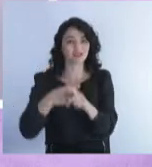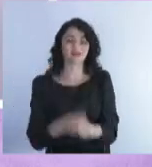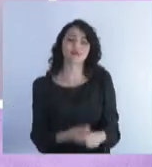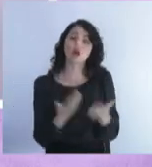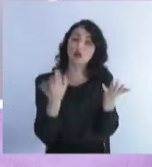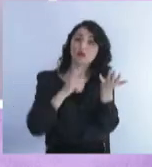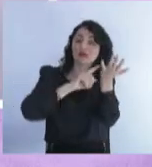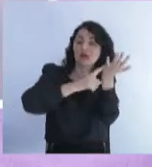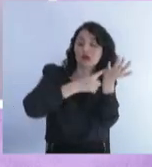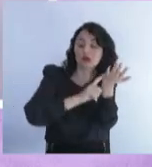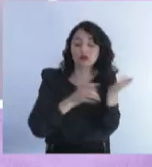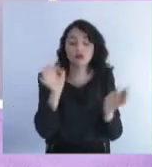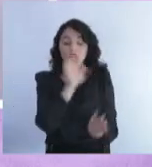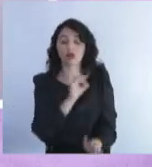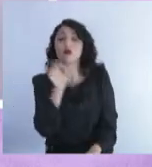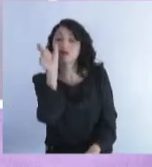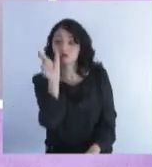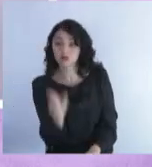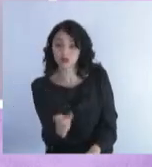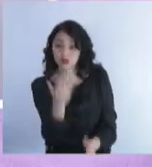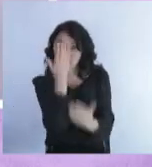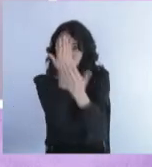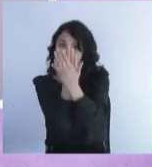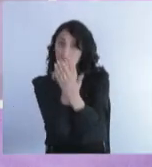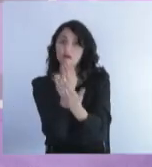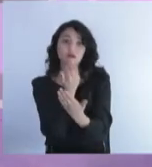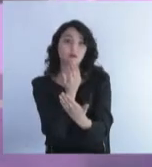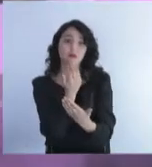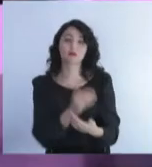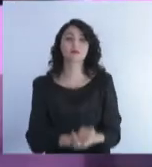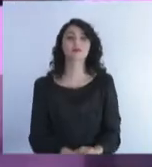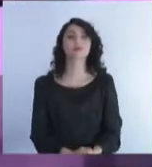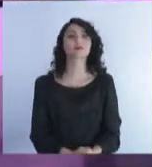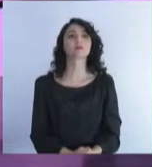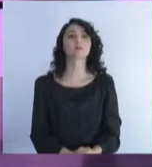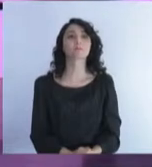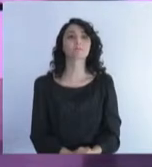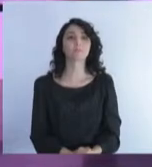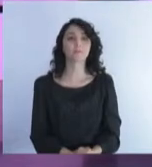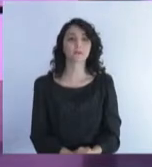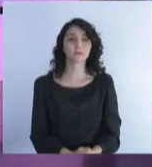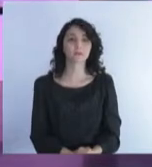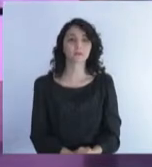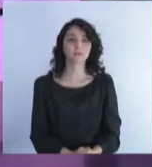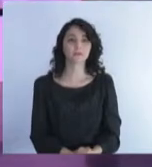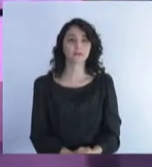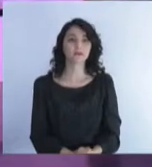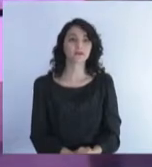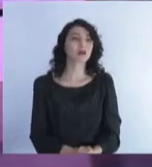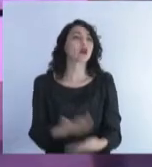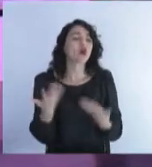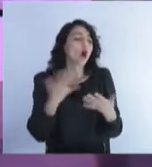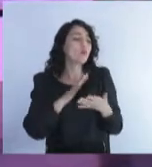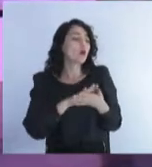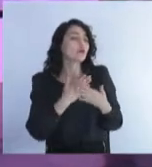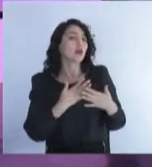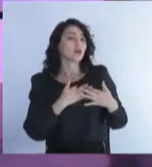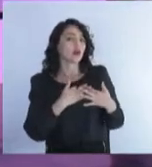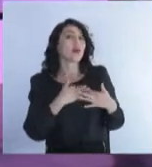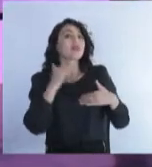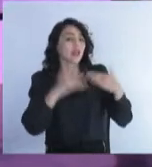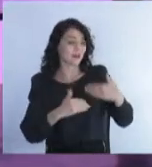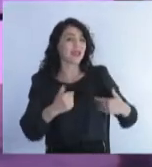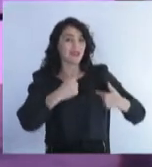by technology or actually in person. Who you are depends on your